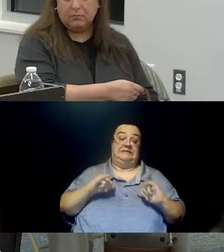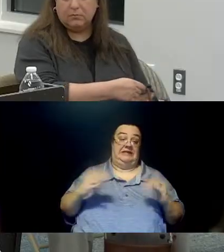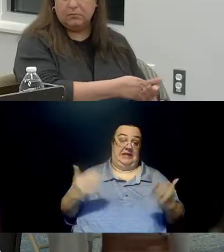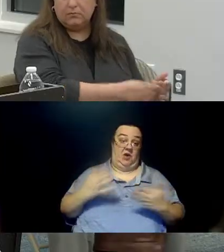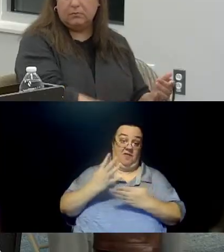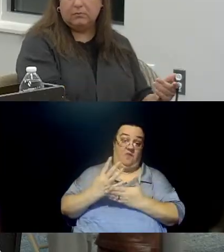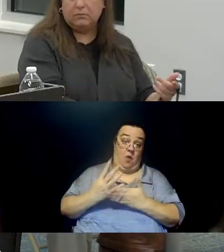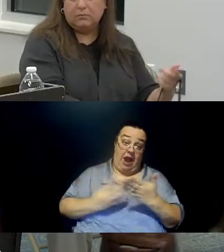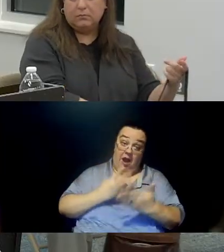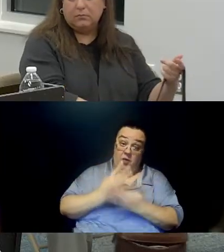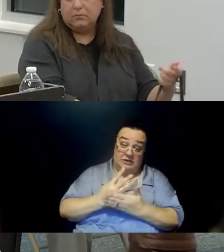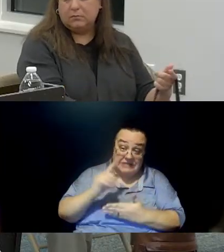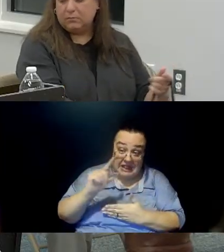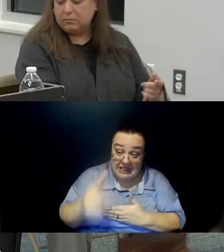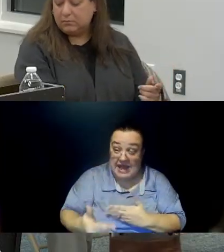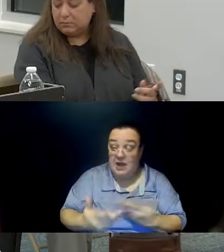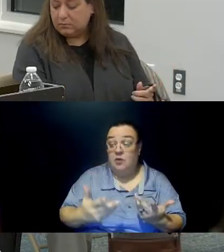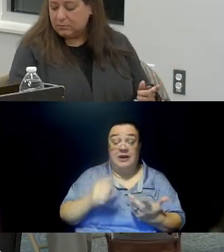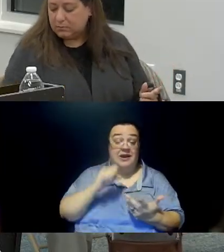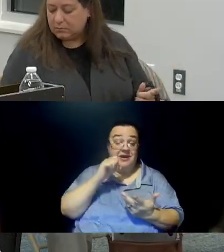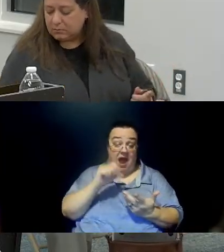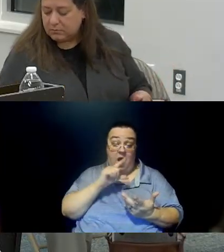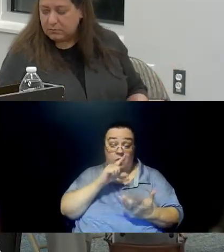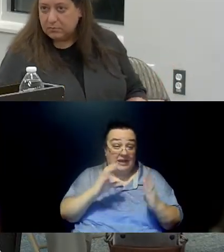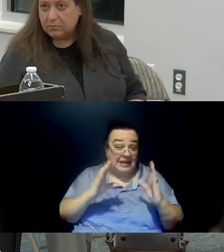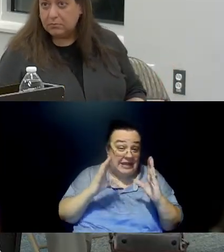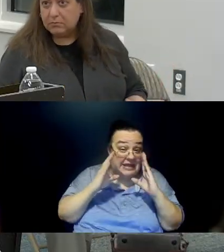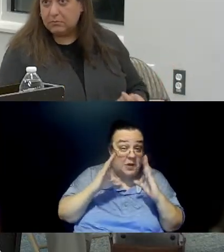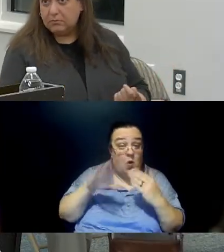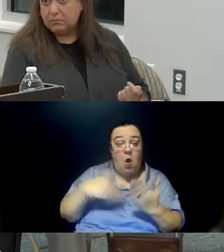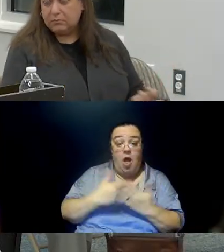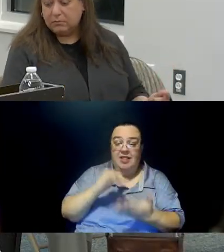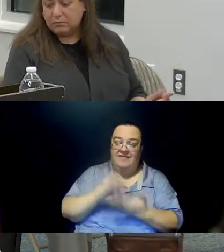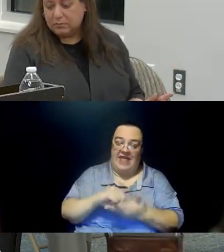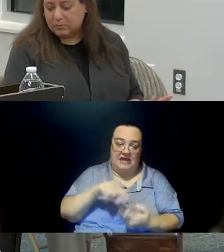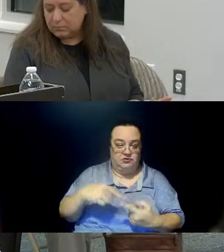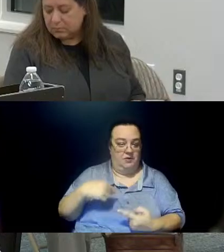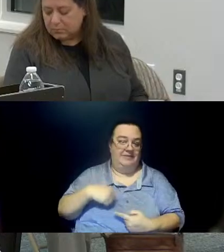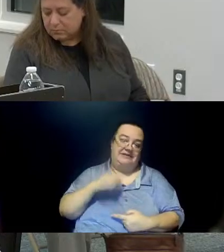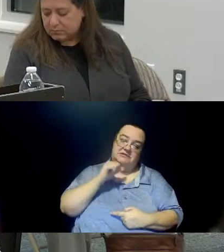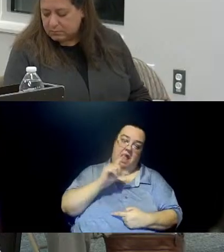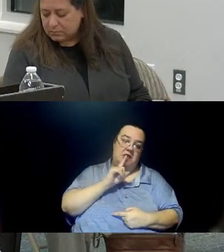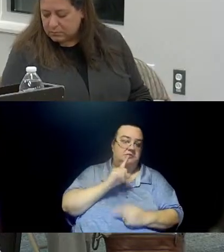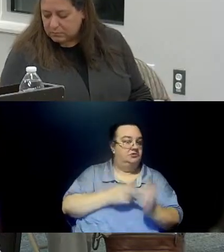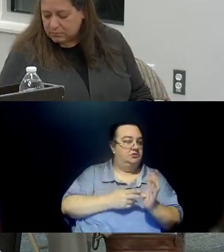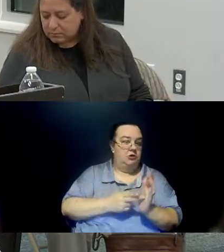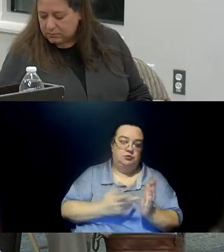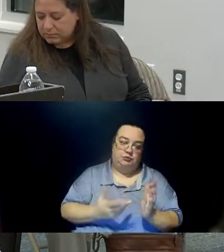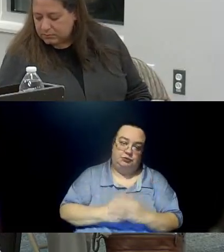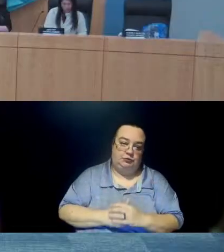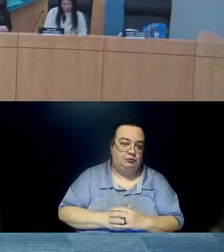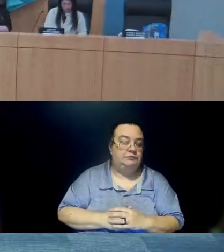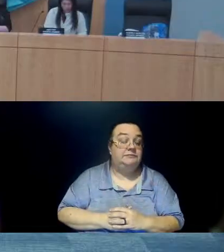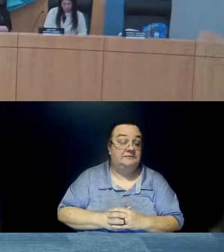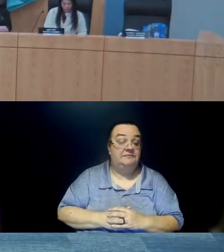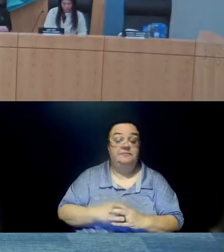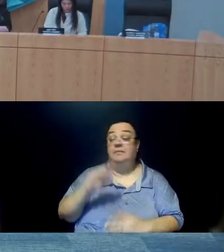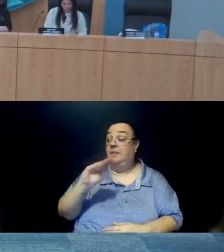later. To not hear all of that, to me, is disingenuous. Thank you. Thank